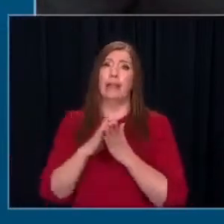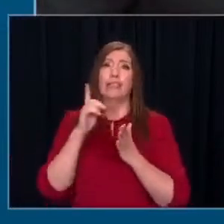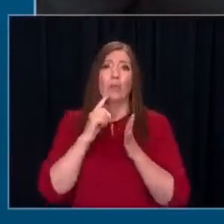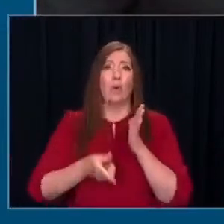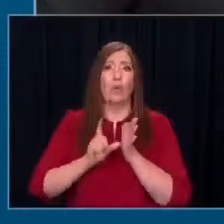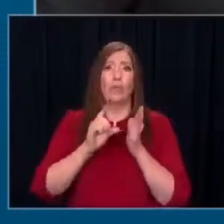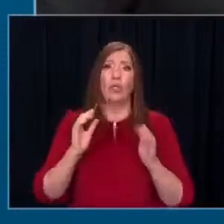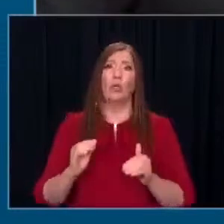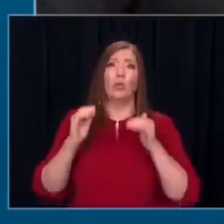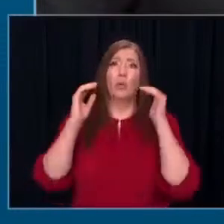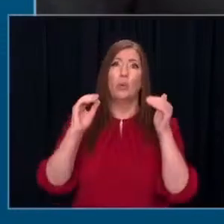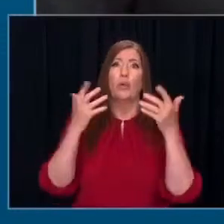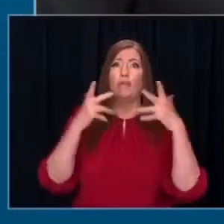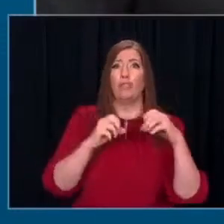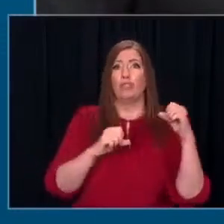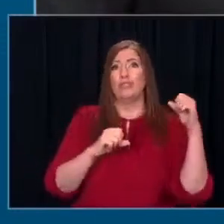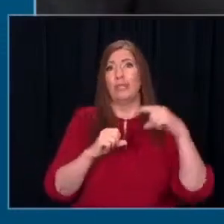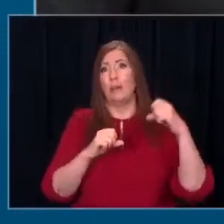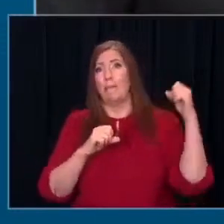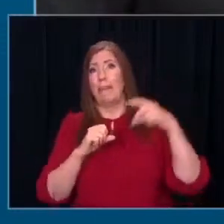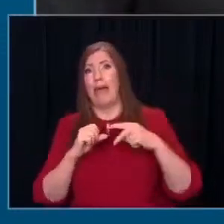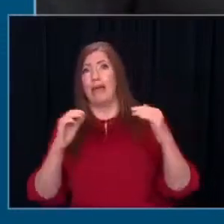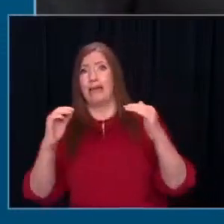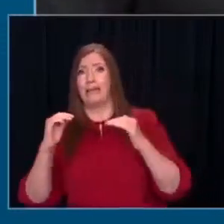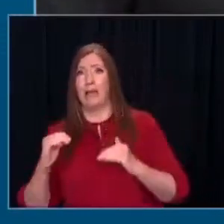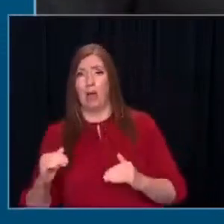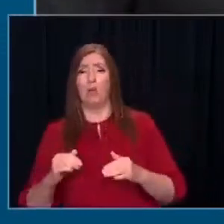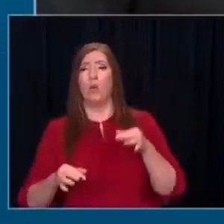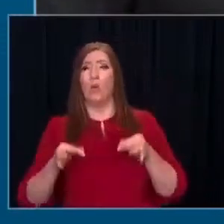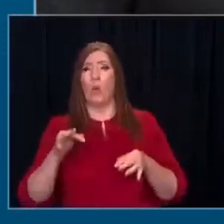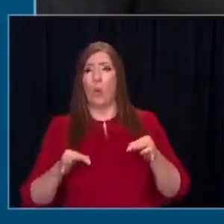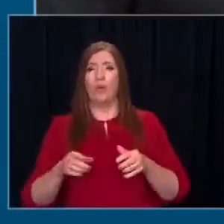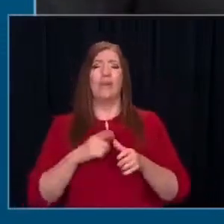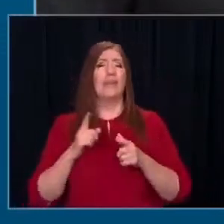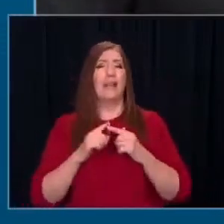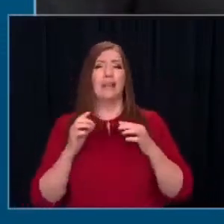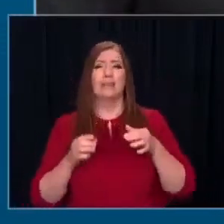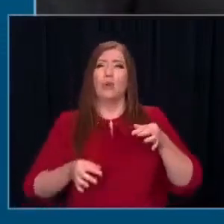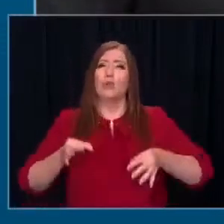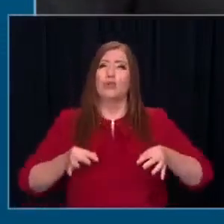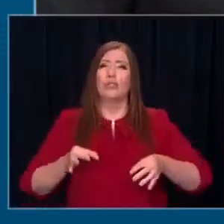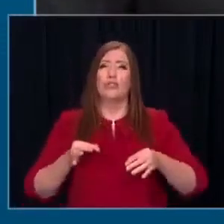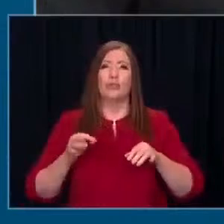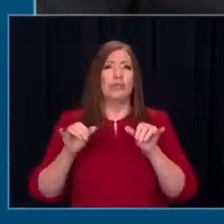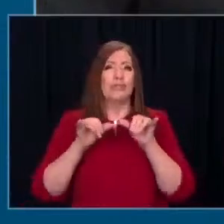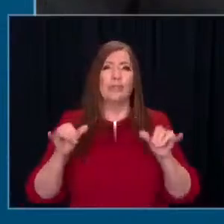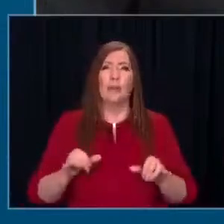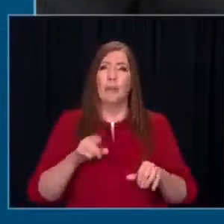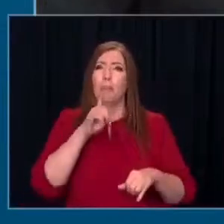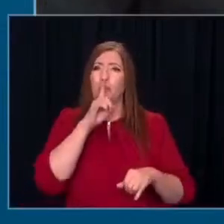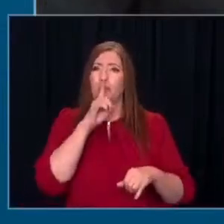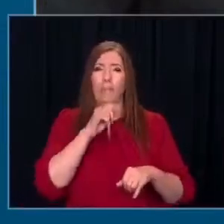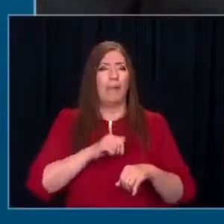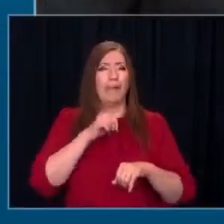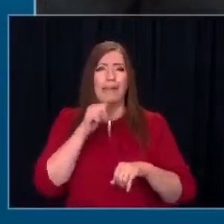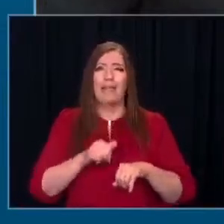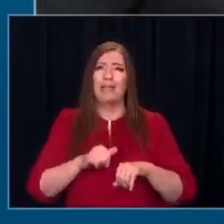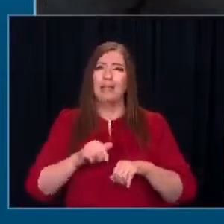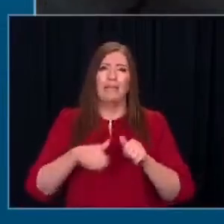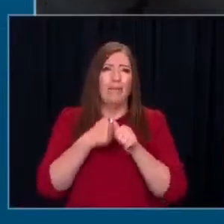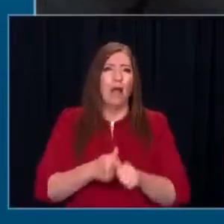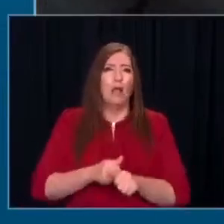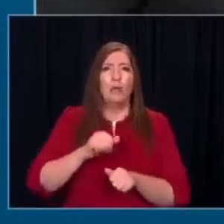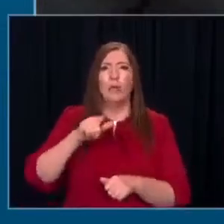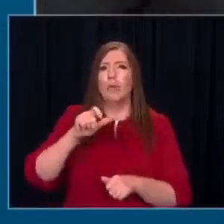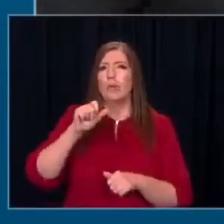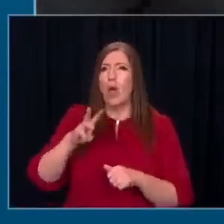back down. And then again, a judicial system did not do the rule of law, they did the